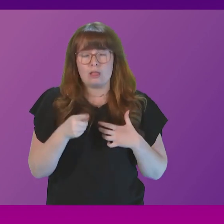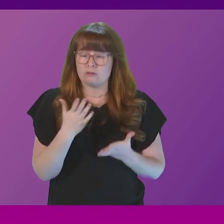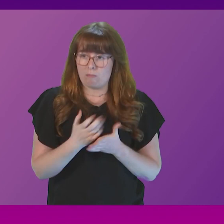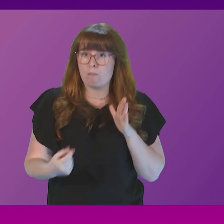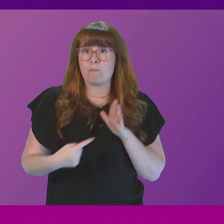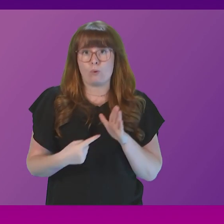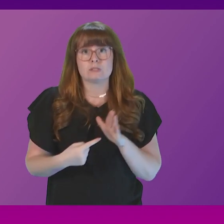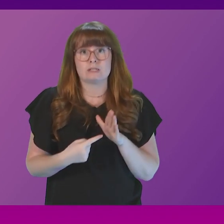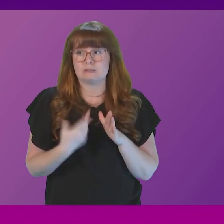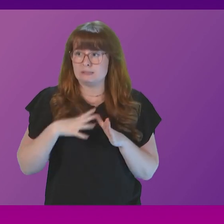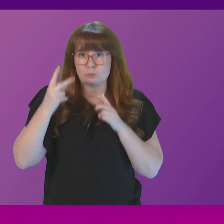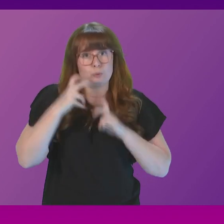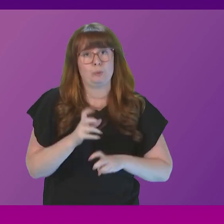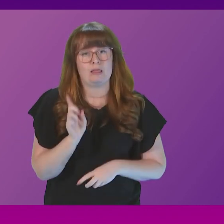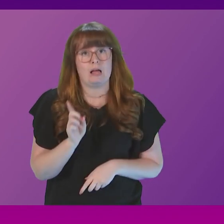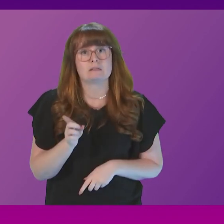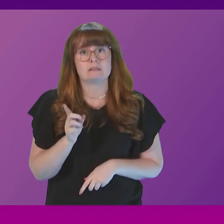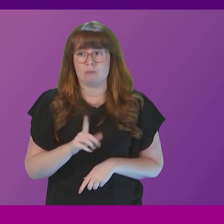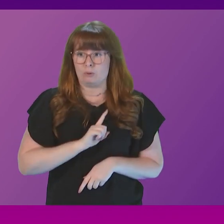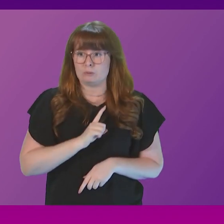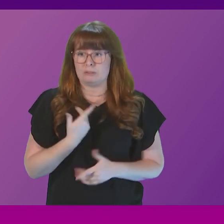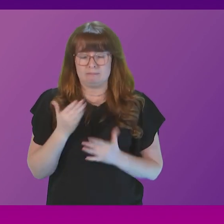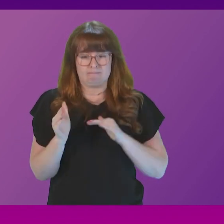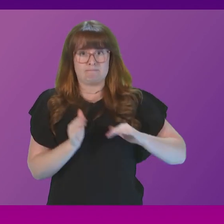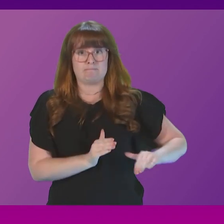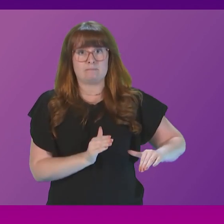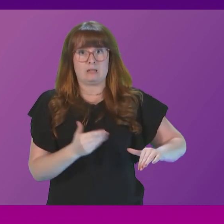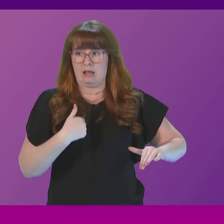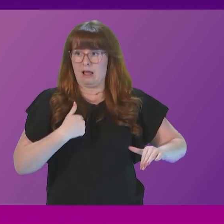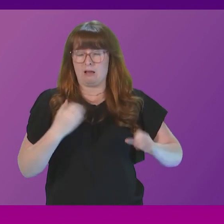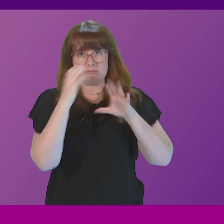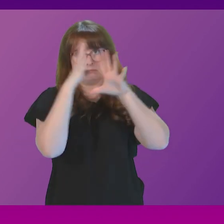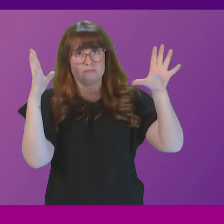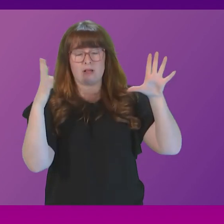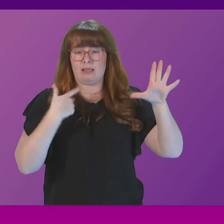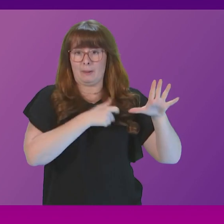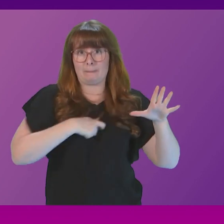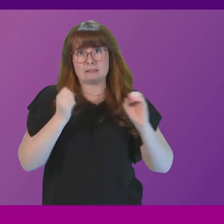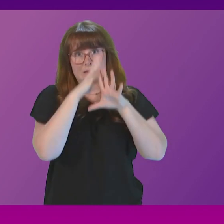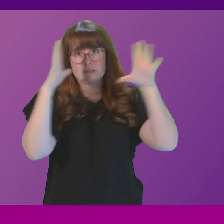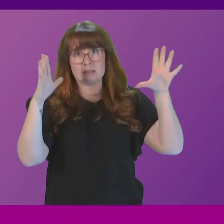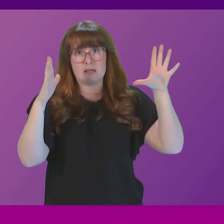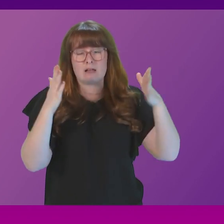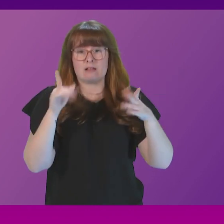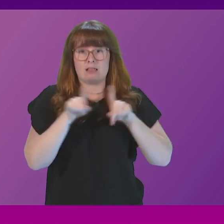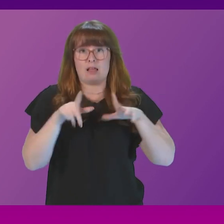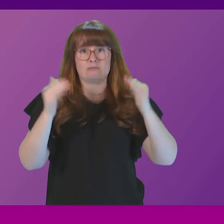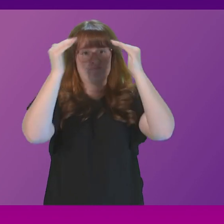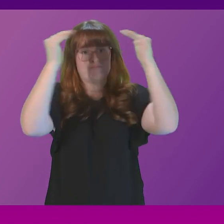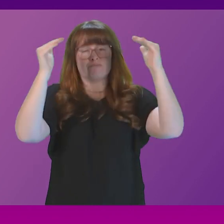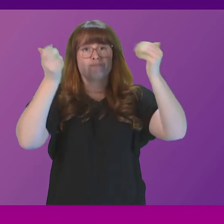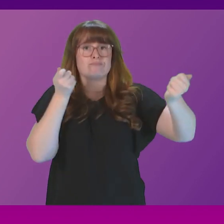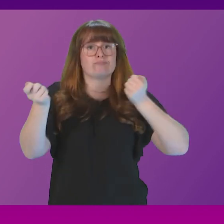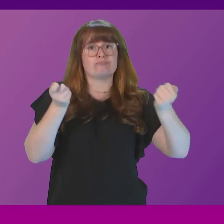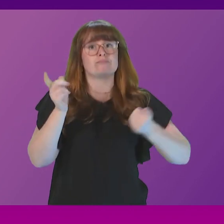that we need to be looking at, so that we move away from what I perceive as, and the committee perceives as, a bit of a hierarchical way of